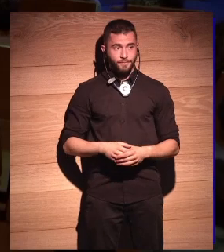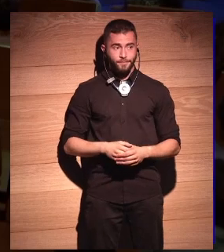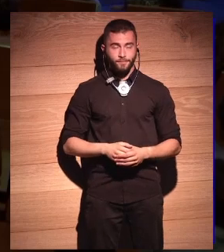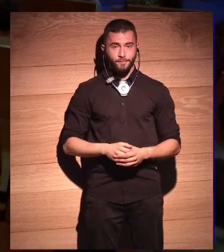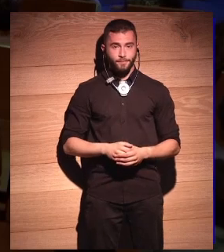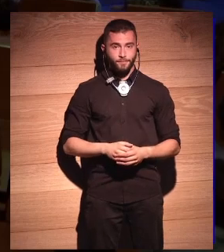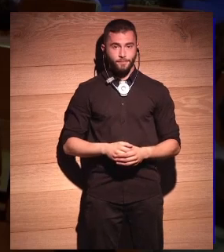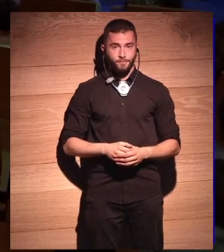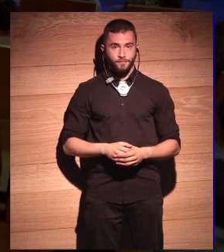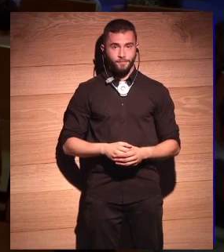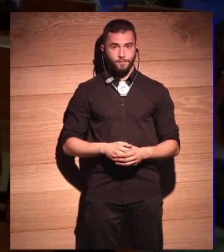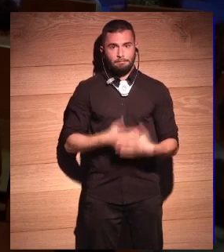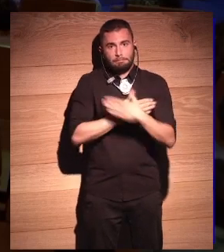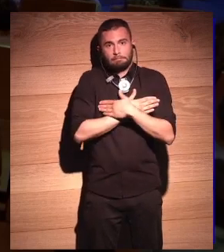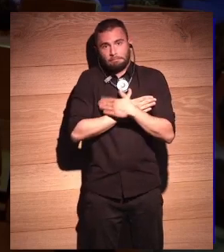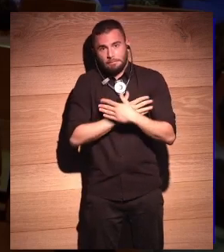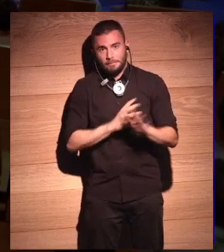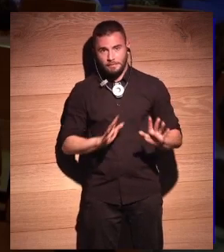Sorry, guys.